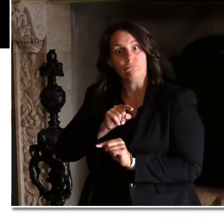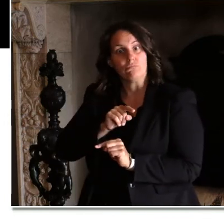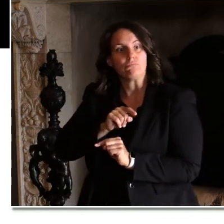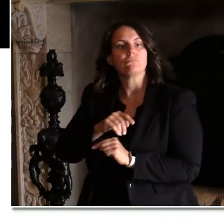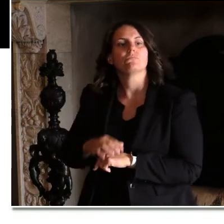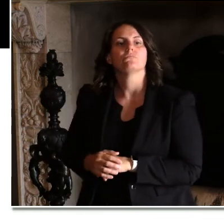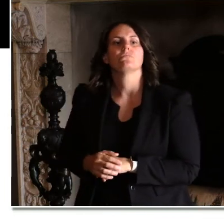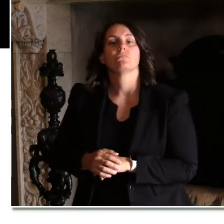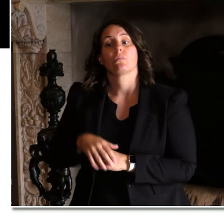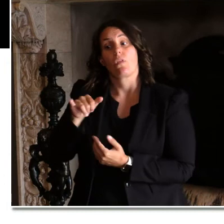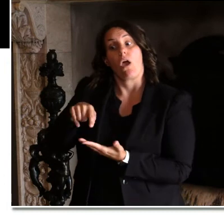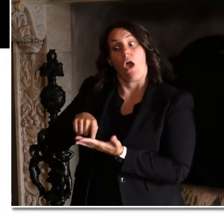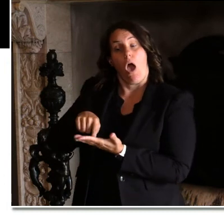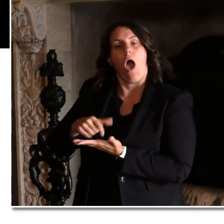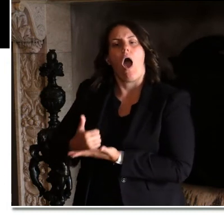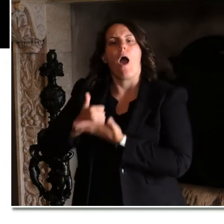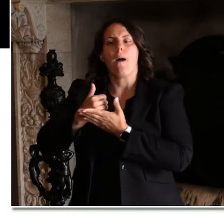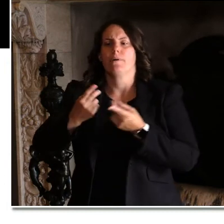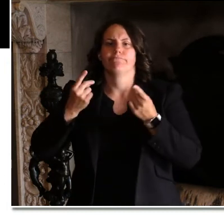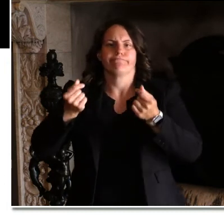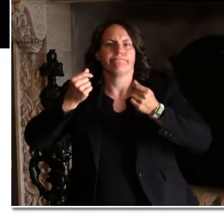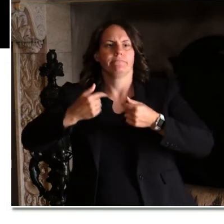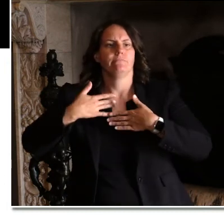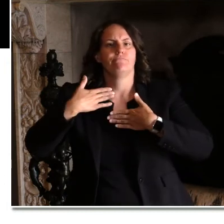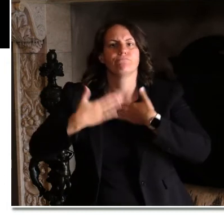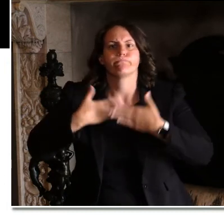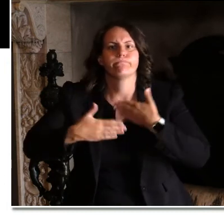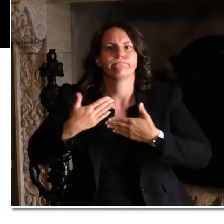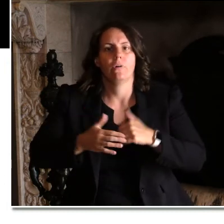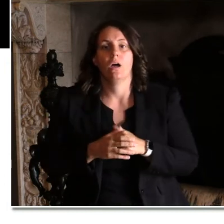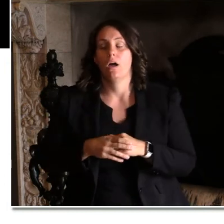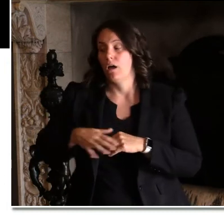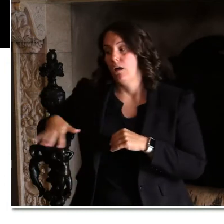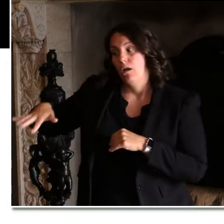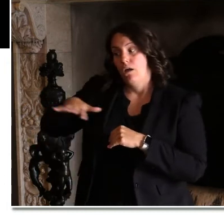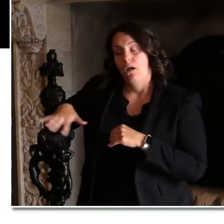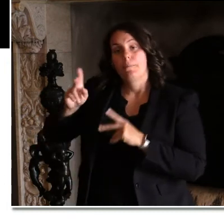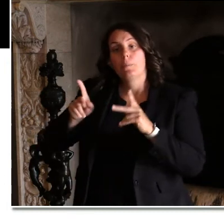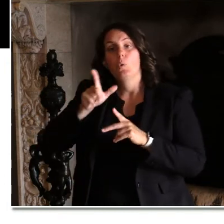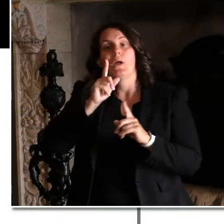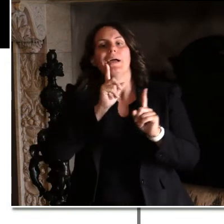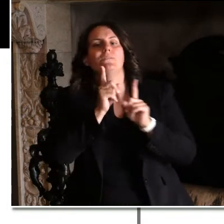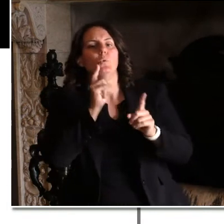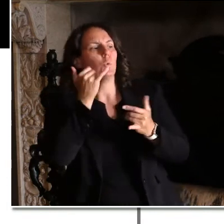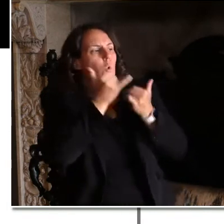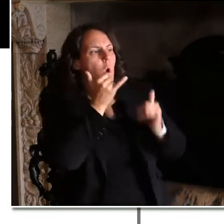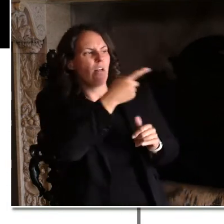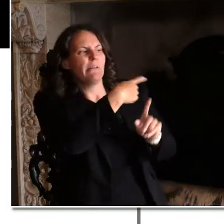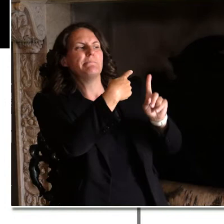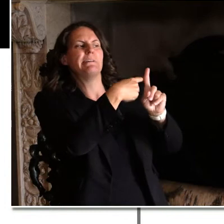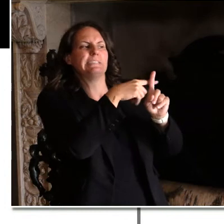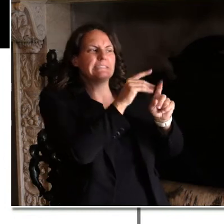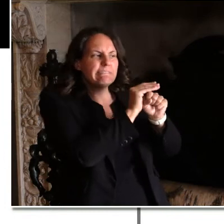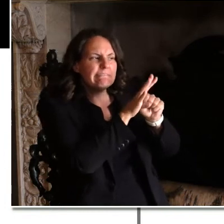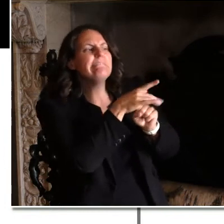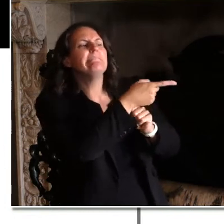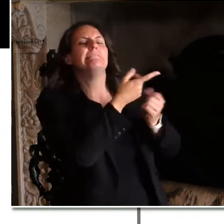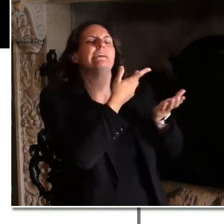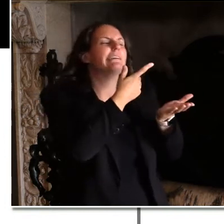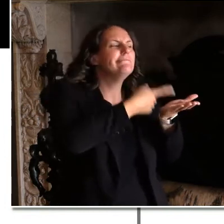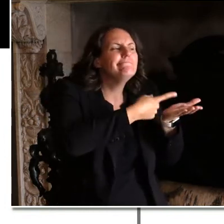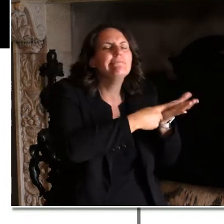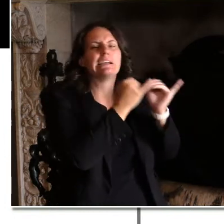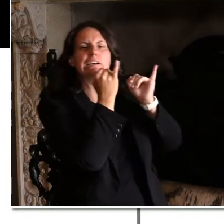if you receive a positive result. The questions include information on employment to determine if you're a healthcare worker or first